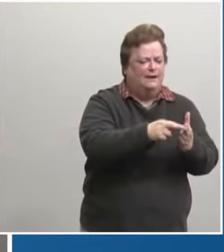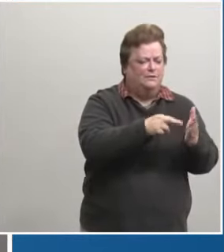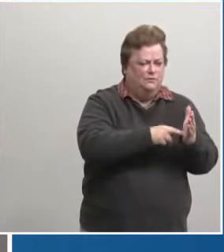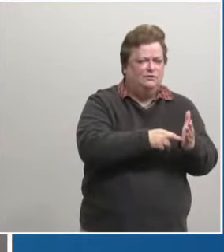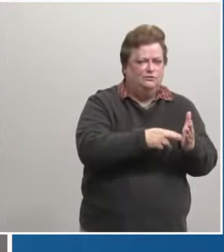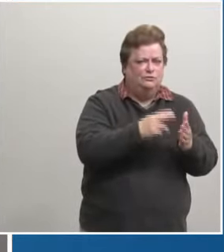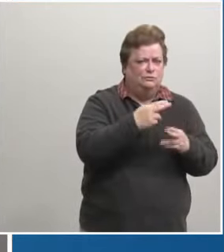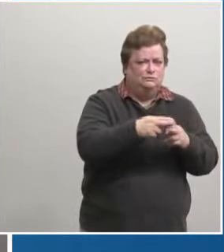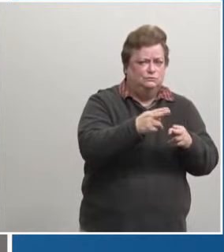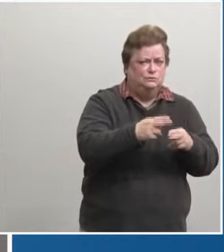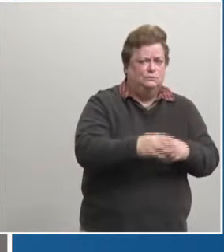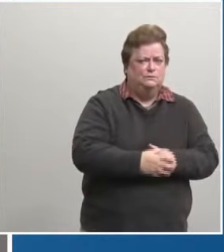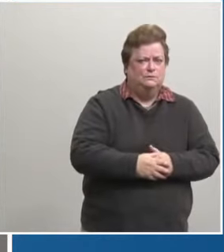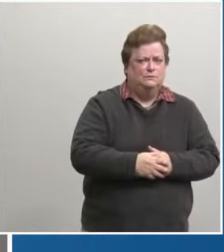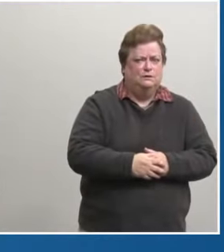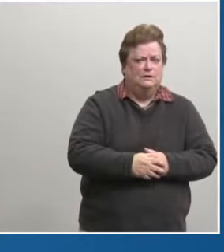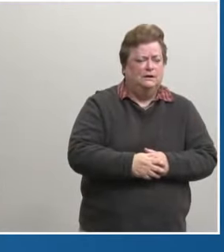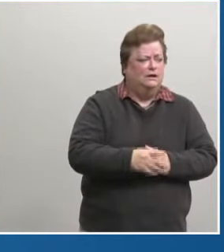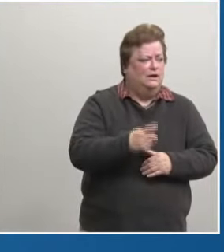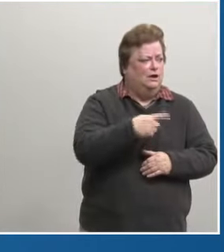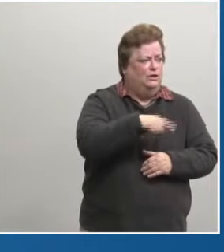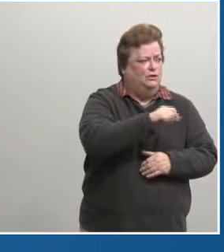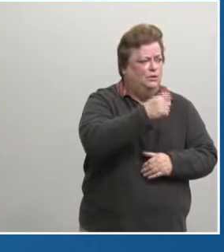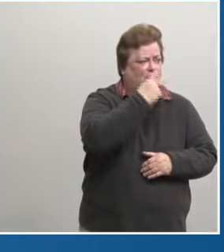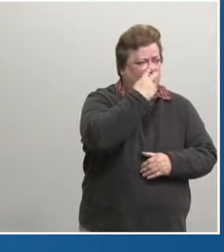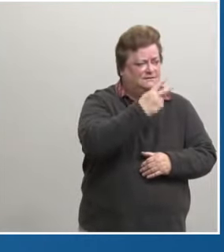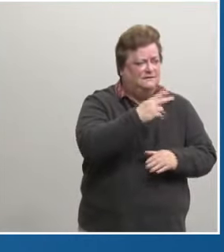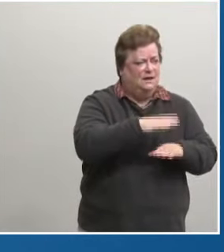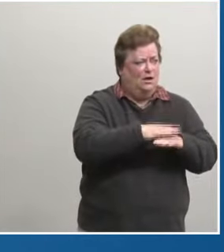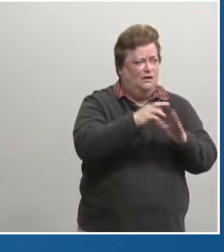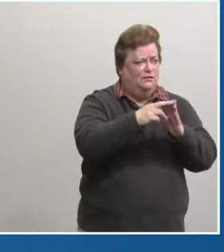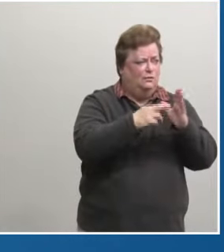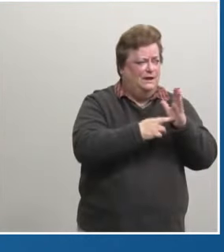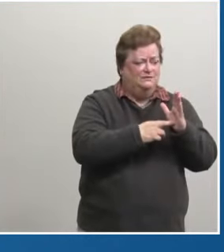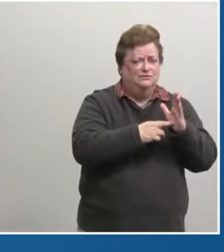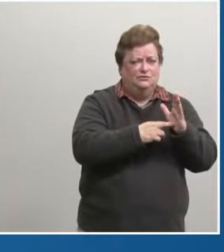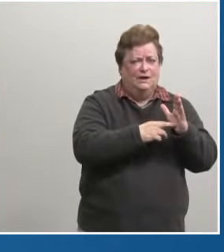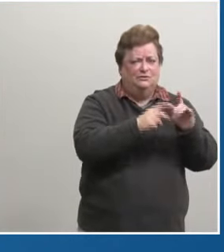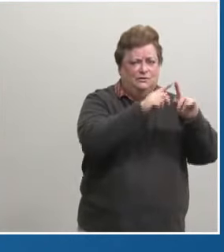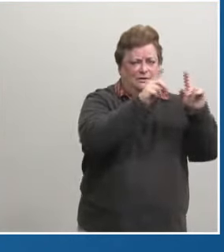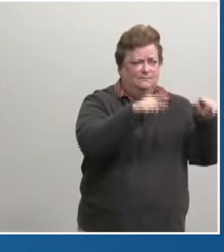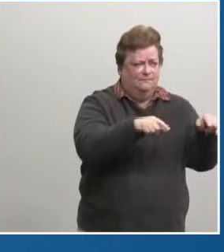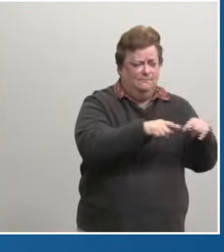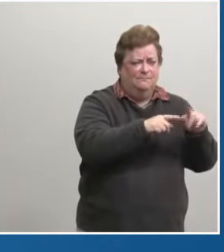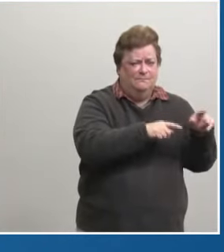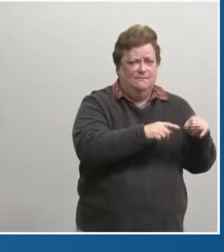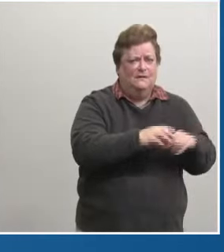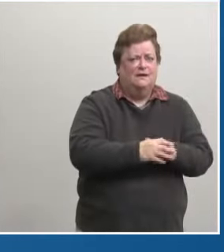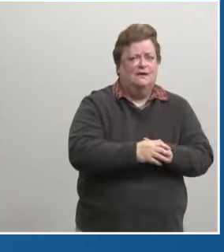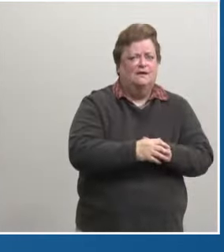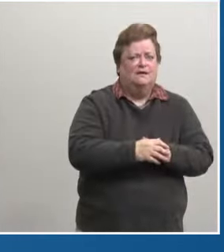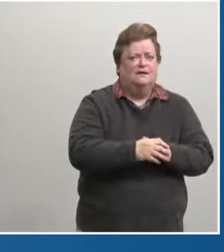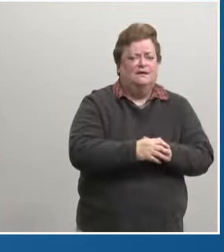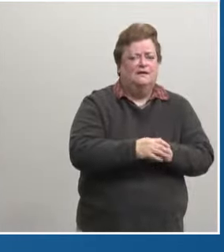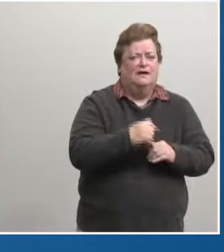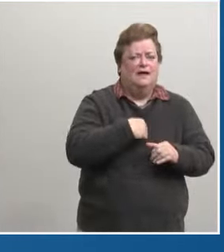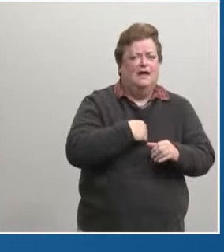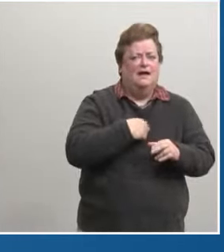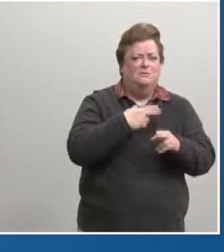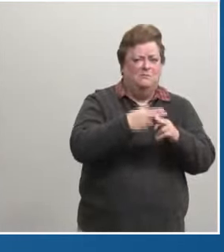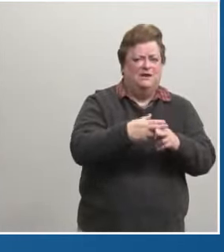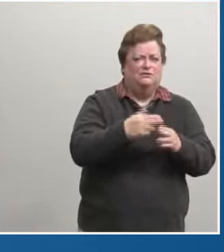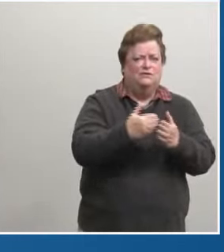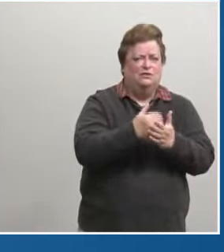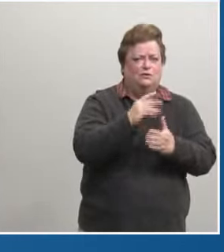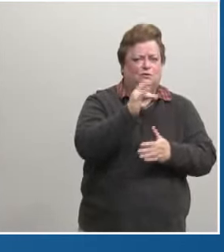soon. As you can see on the registration graphic, as I mentioned, the new tool will